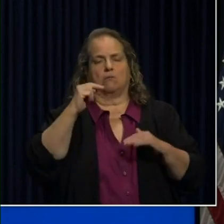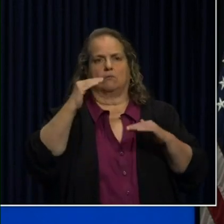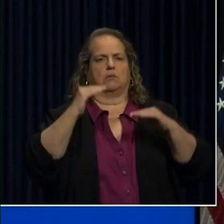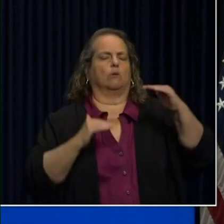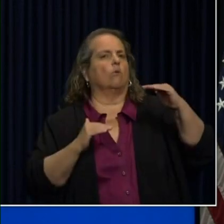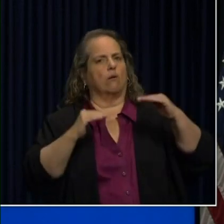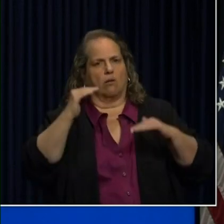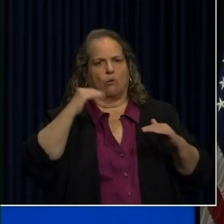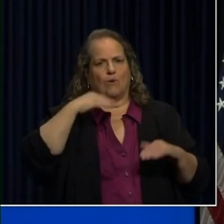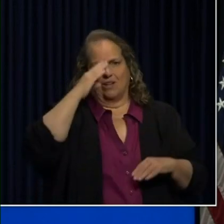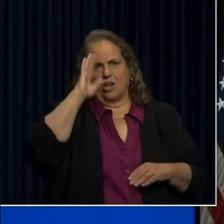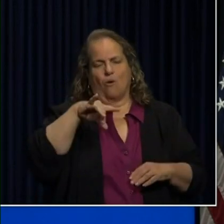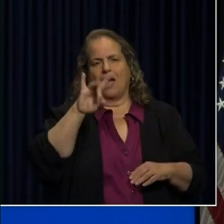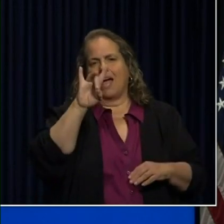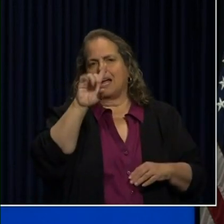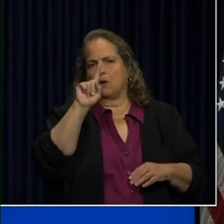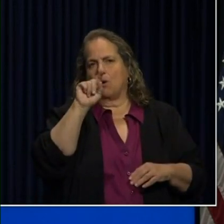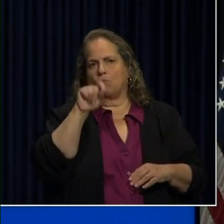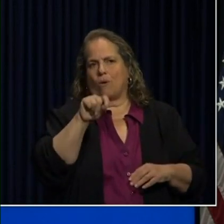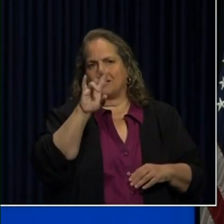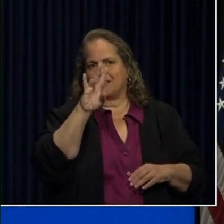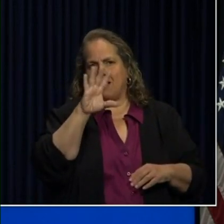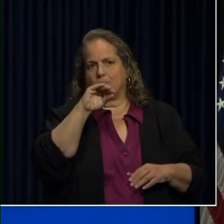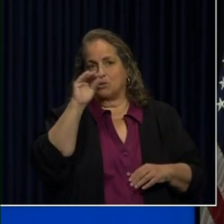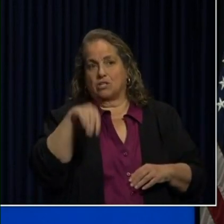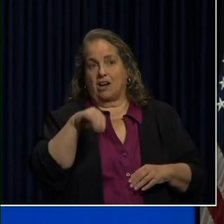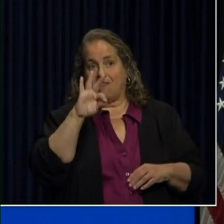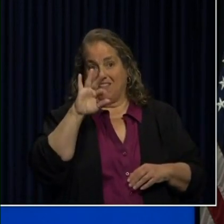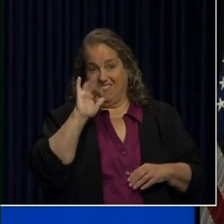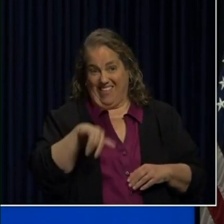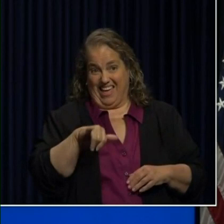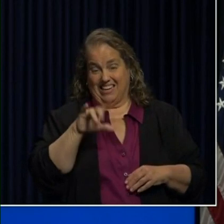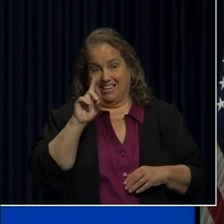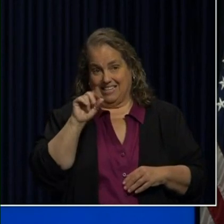know 81.75% of cases